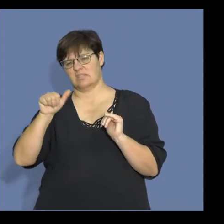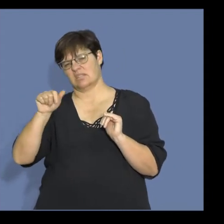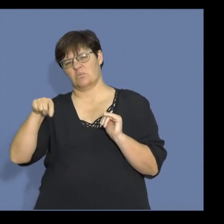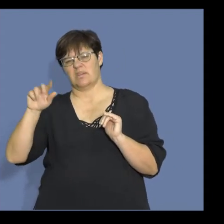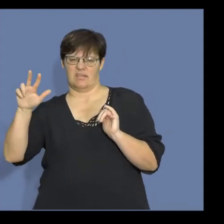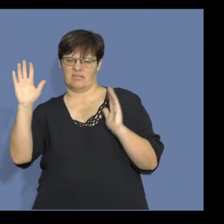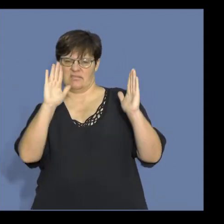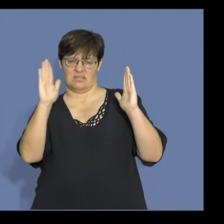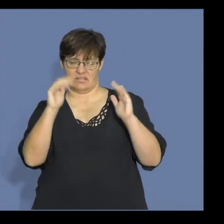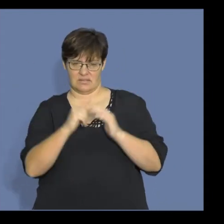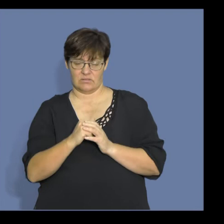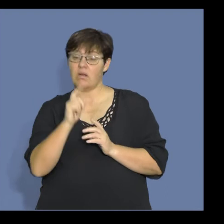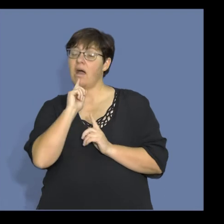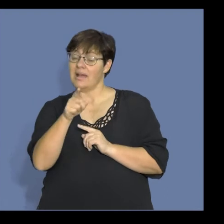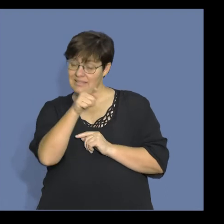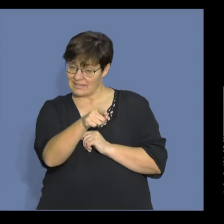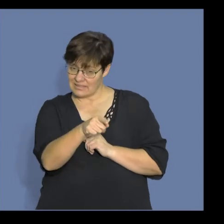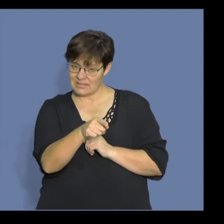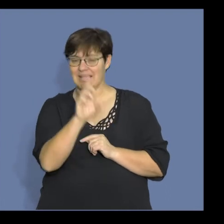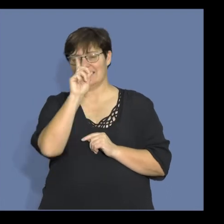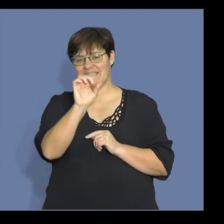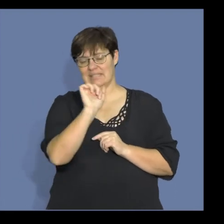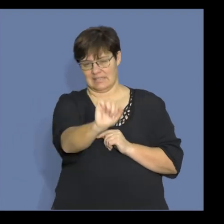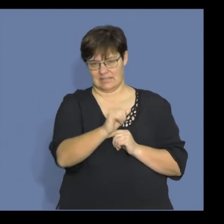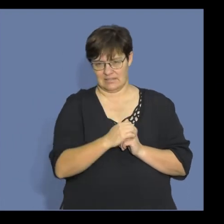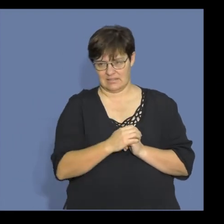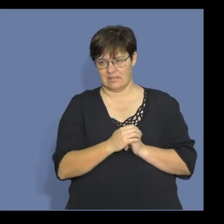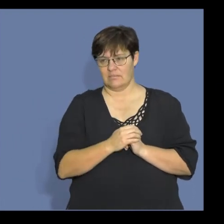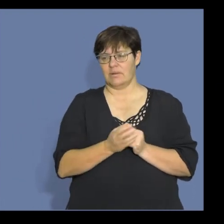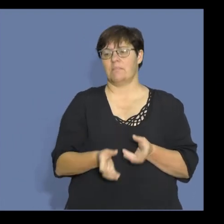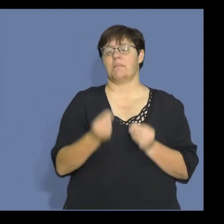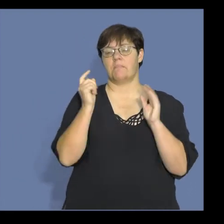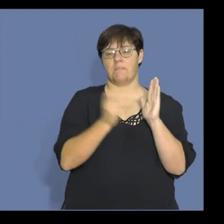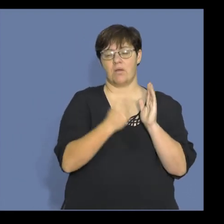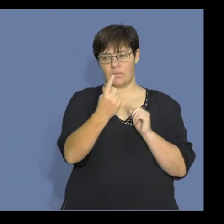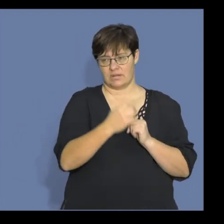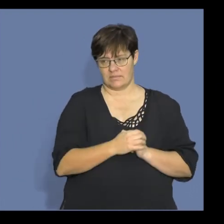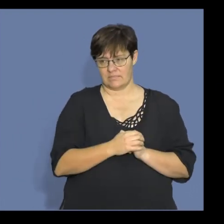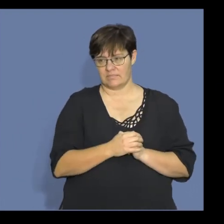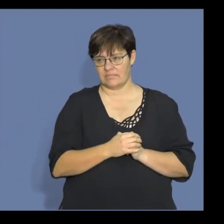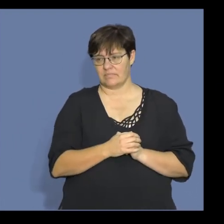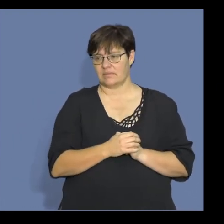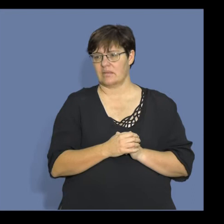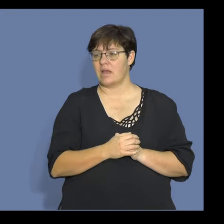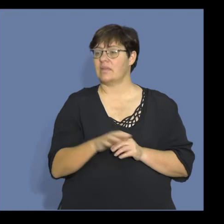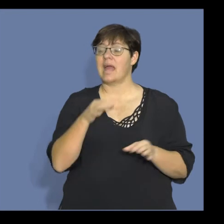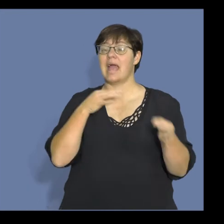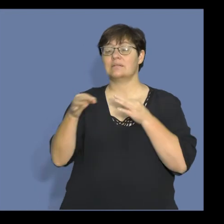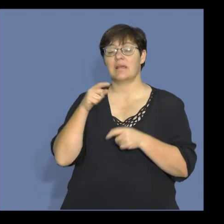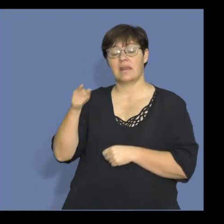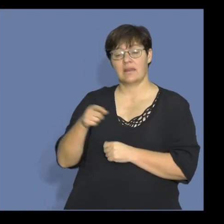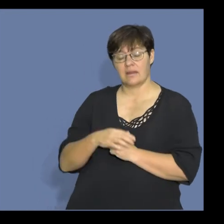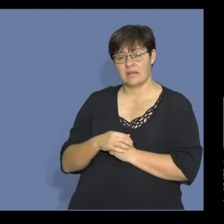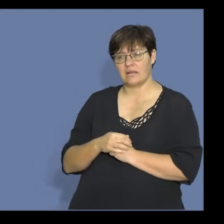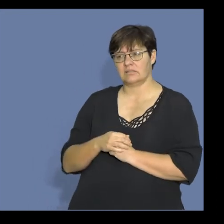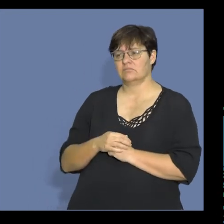6.8. So the answer to this question would be species D. That would get you 1 mark. And our explanation to that would